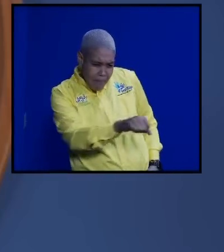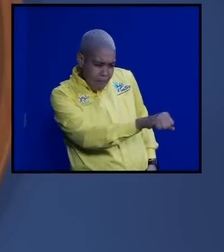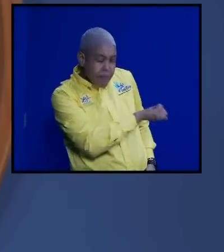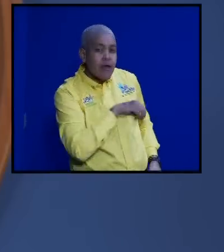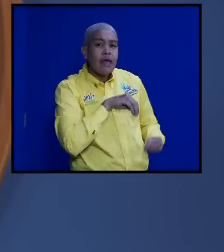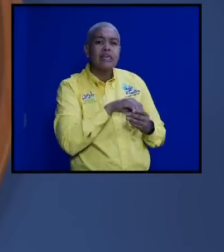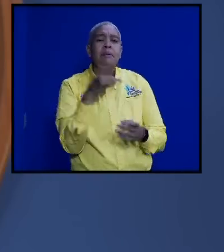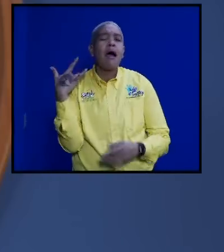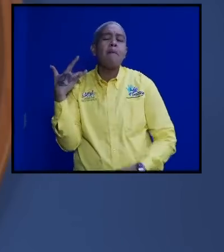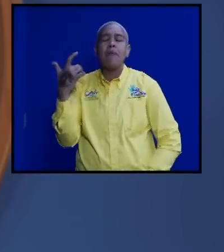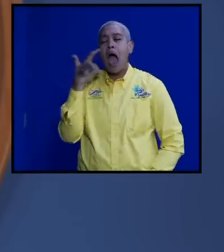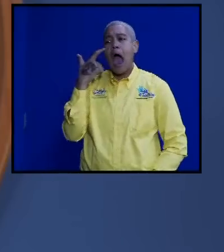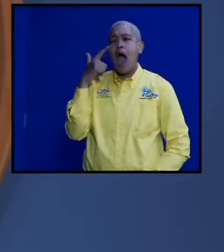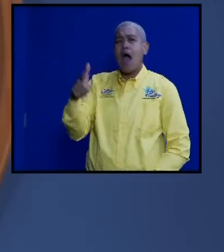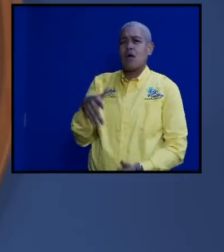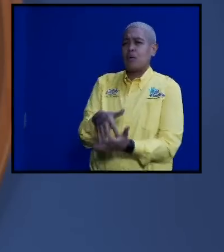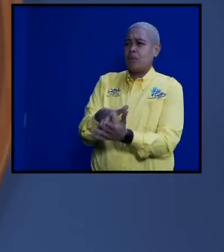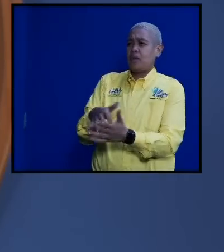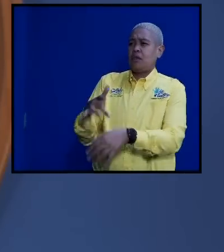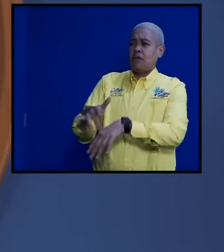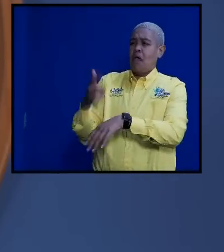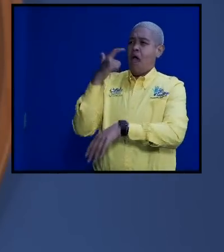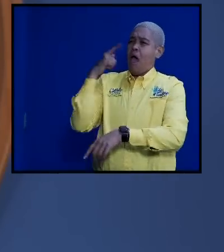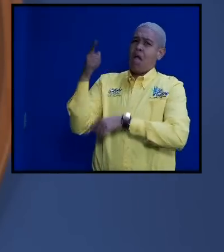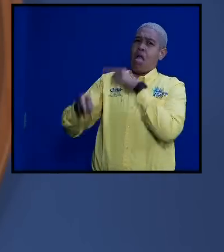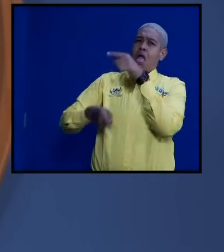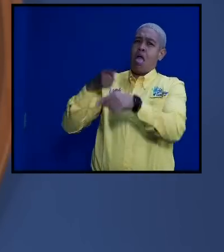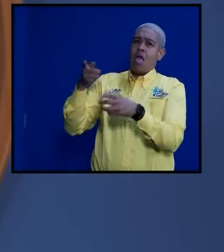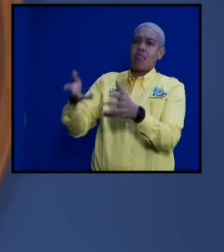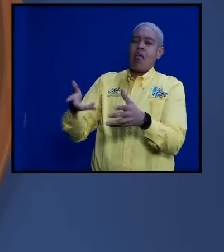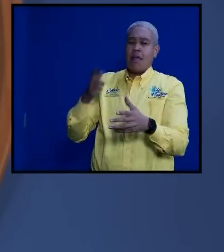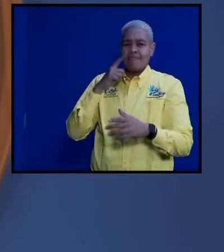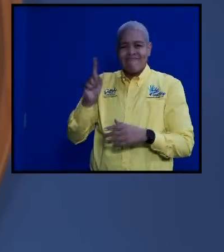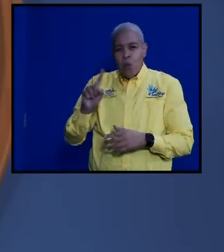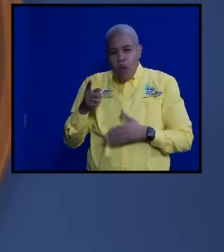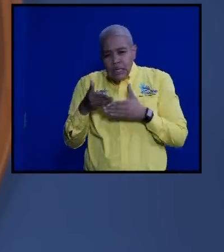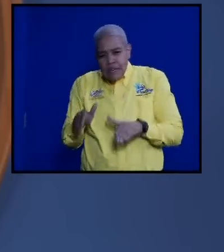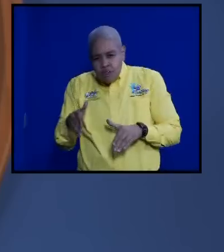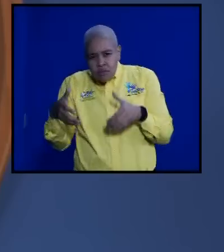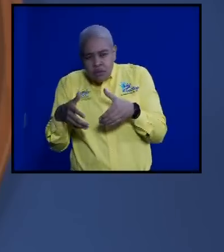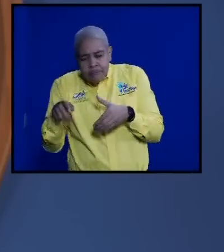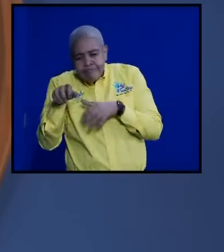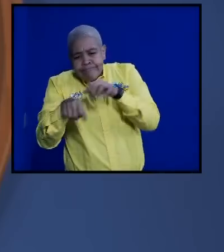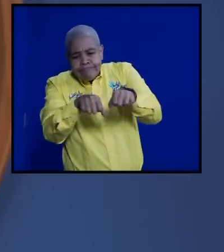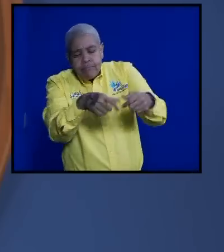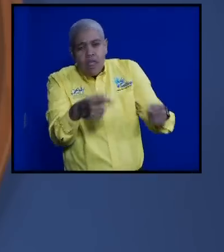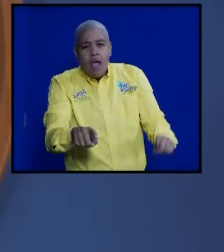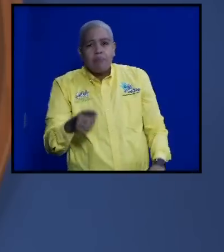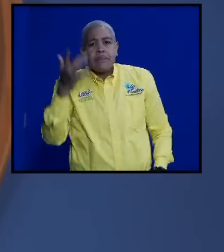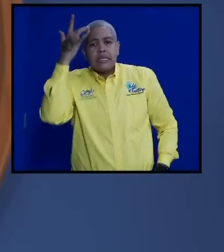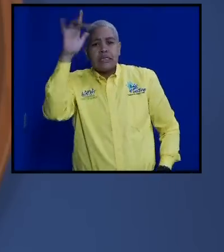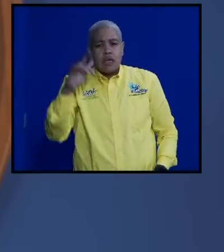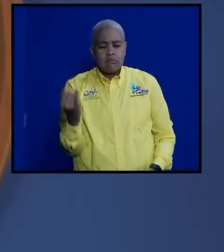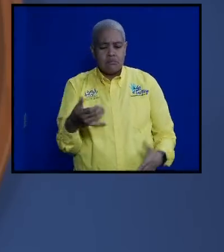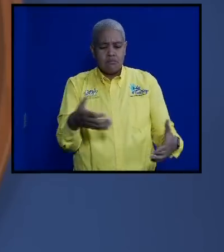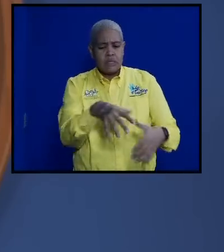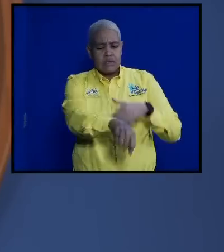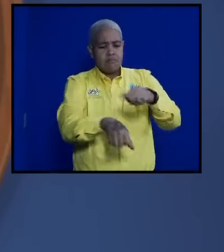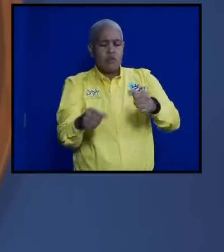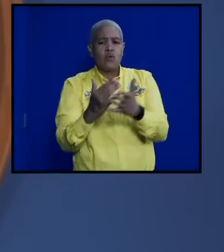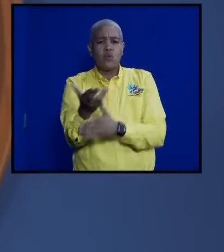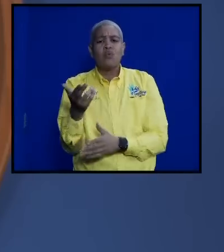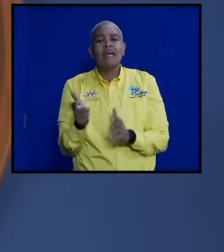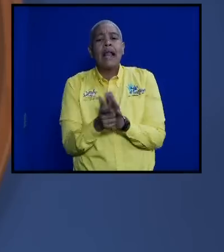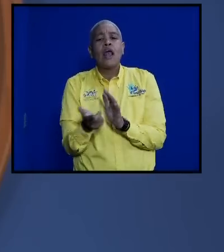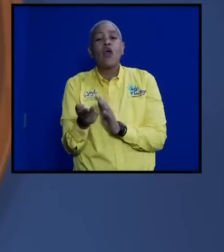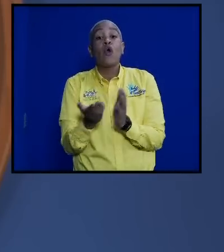volatile spaces and at the divisional borders. Intelligence is indicating the movement of gangsters and illegal guns through and in the